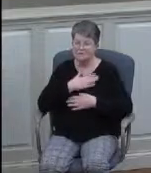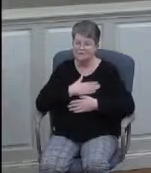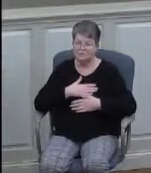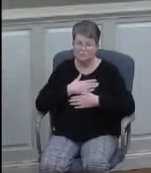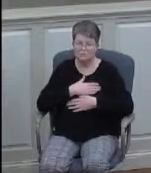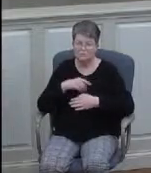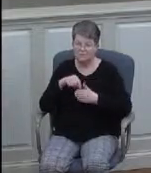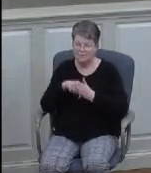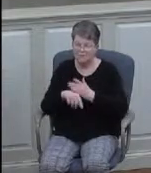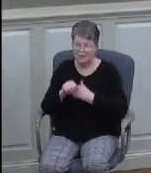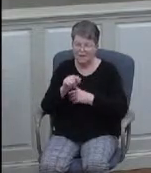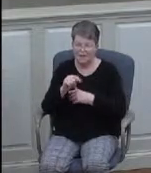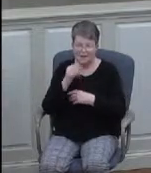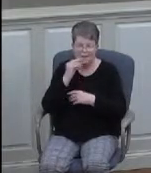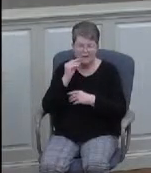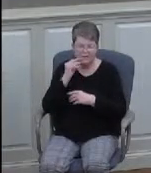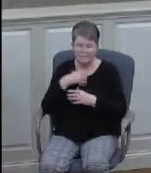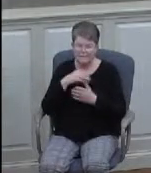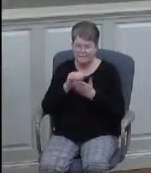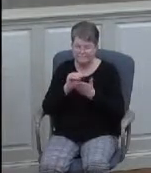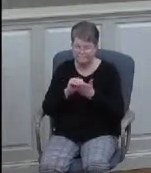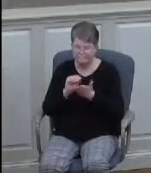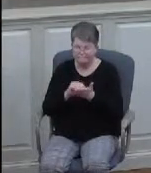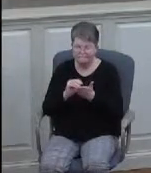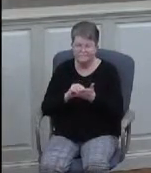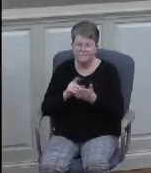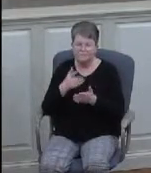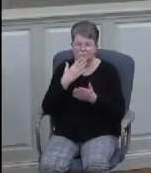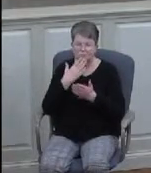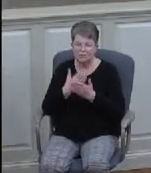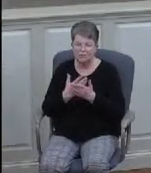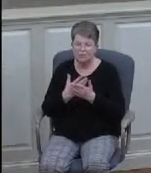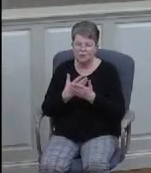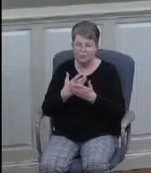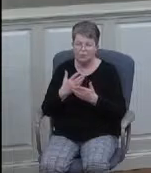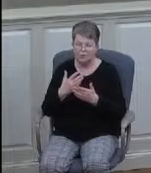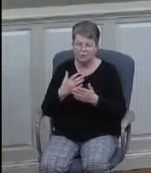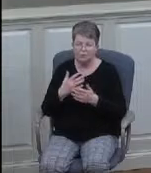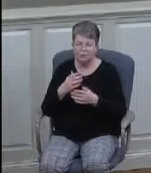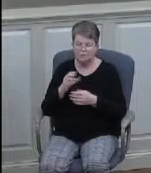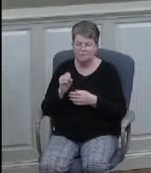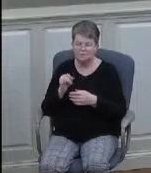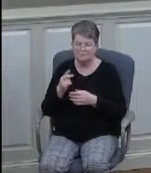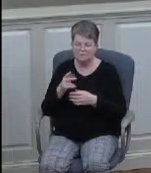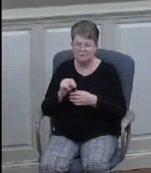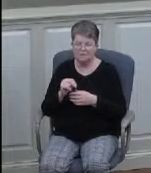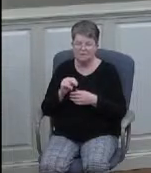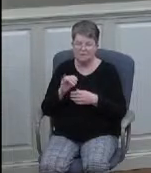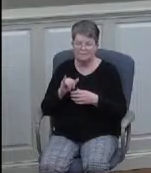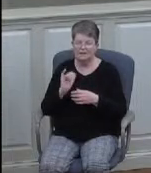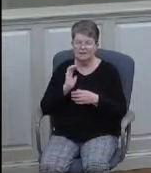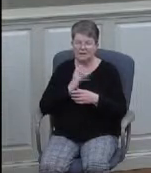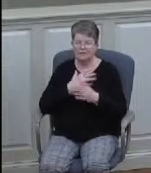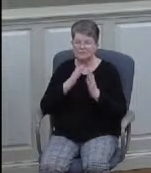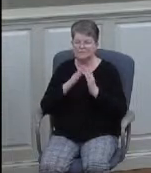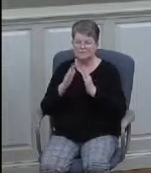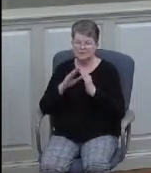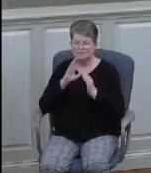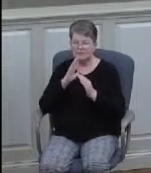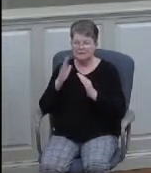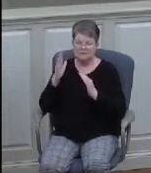at home and took lots of notes, and I think this is going to get us on our way as a city to be like a top tier